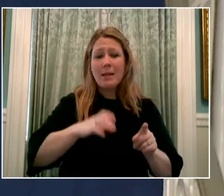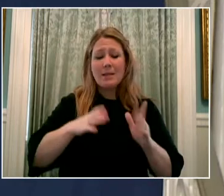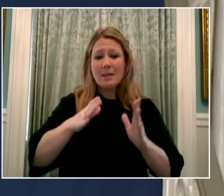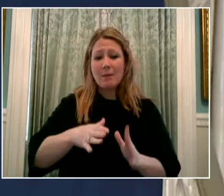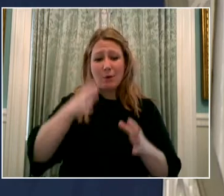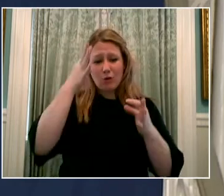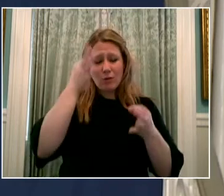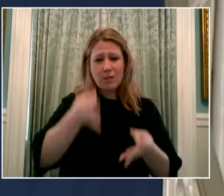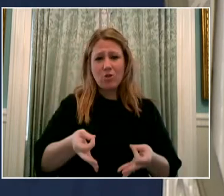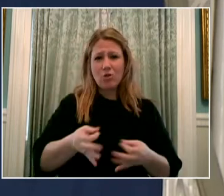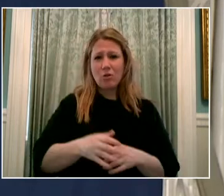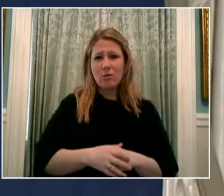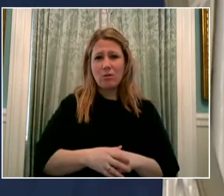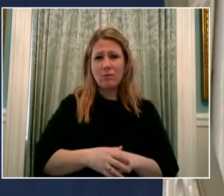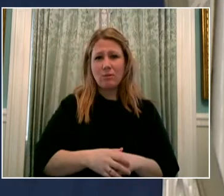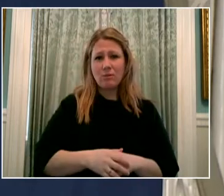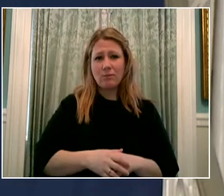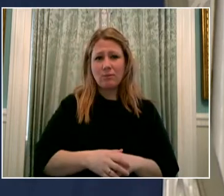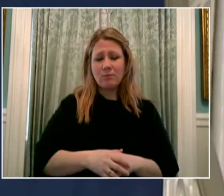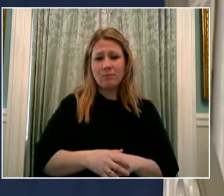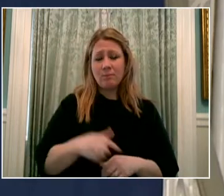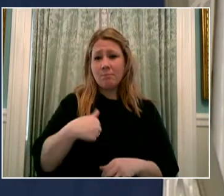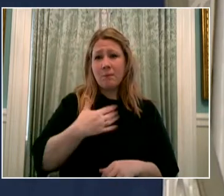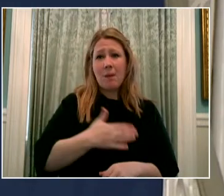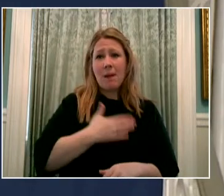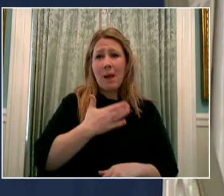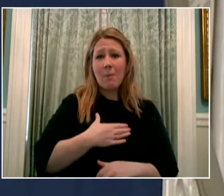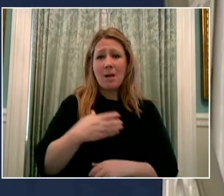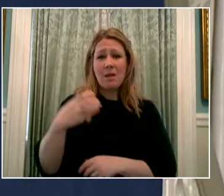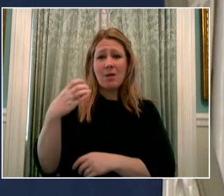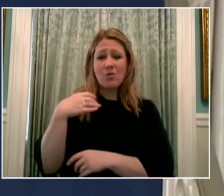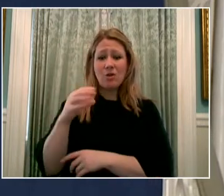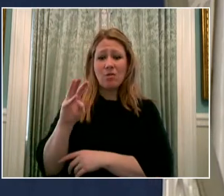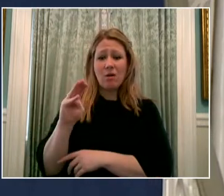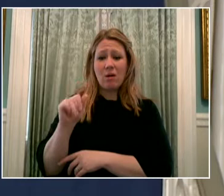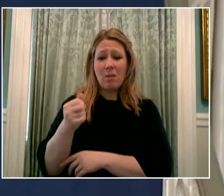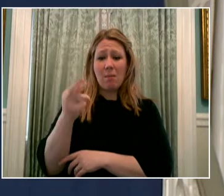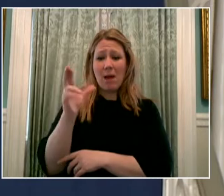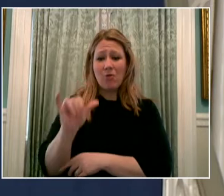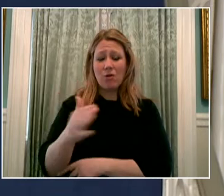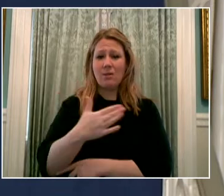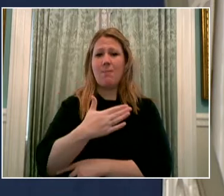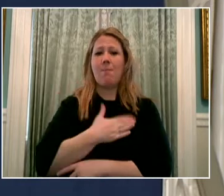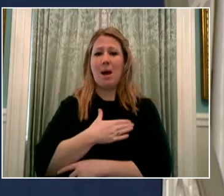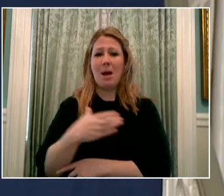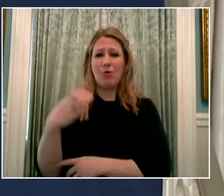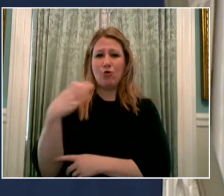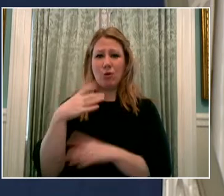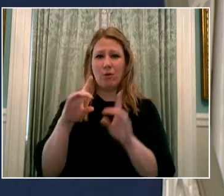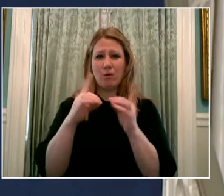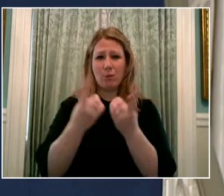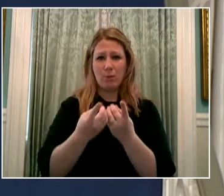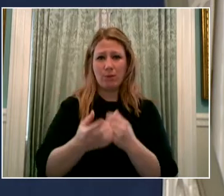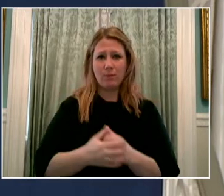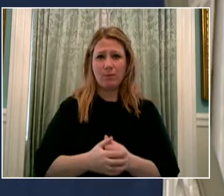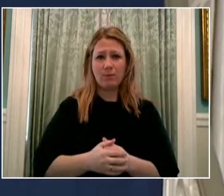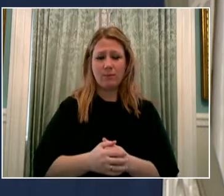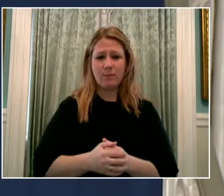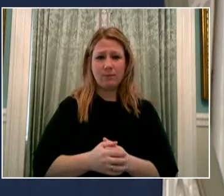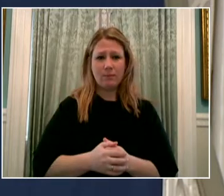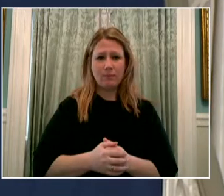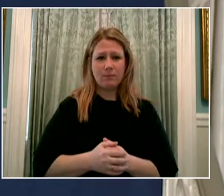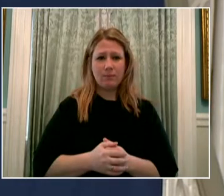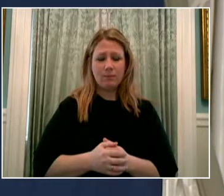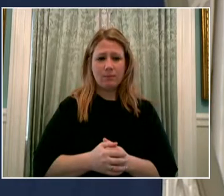happy that Chief Madry is my chief of the department. Mr.